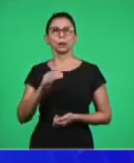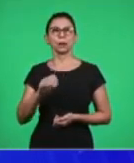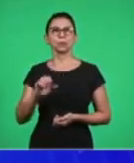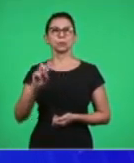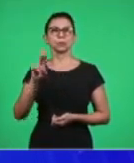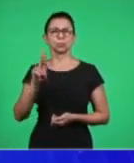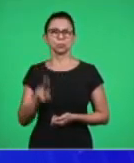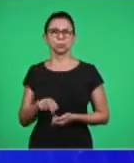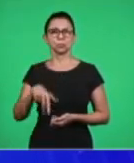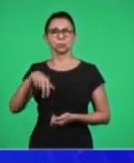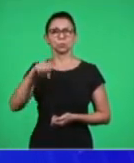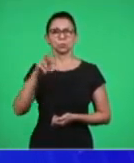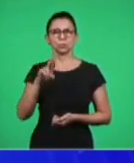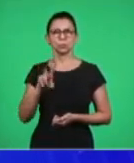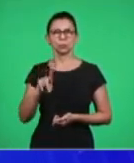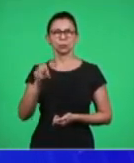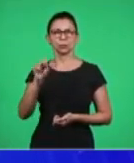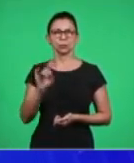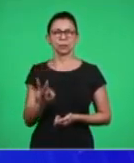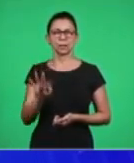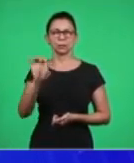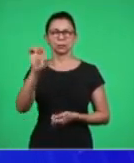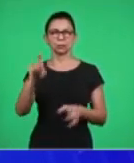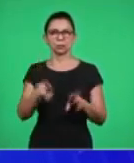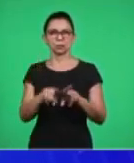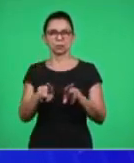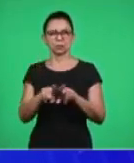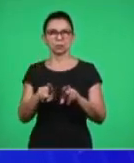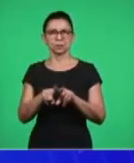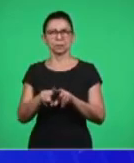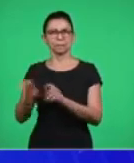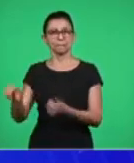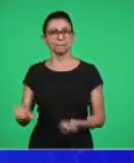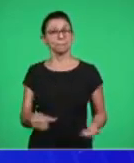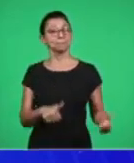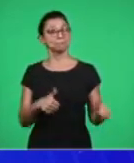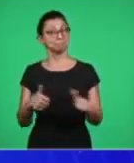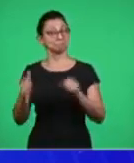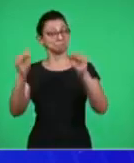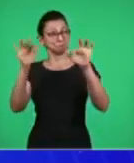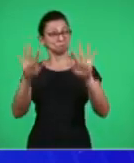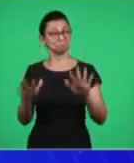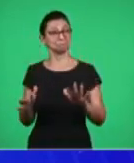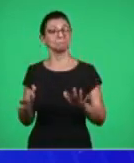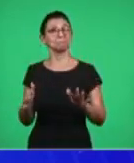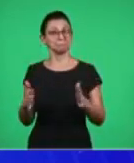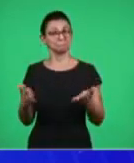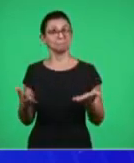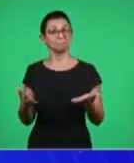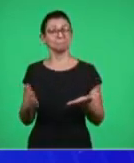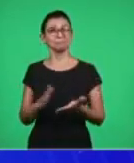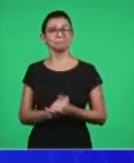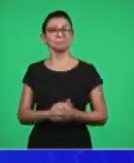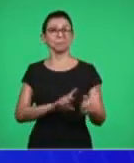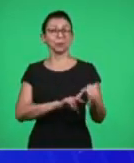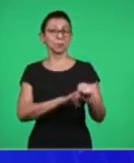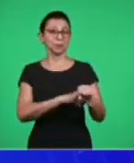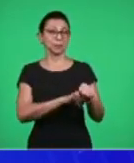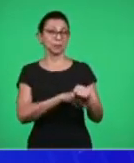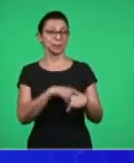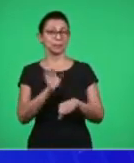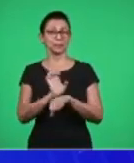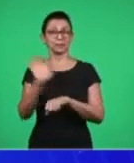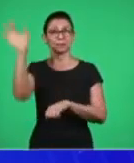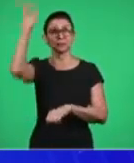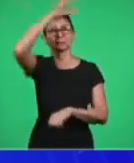Brazil. The baptisms were also a great blessing that we received throughout this week. We have in